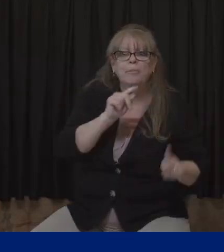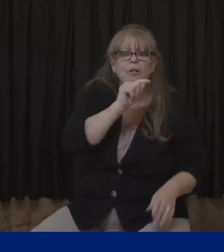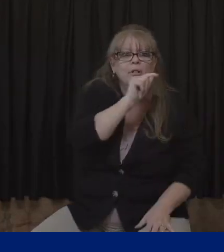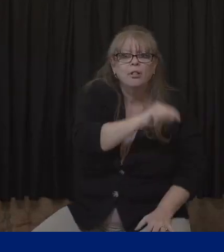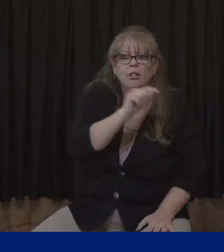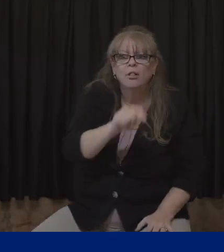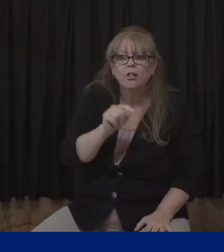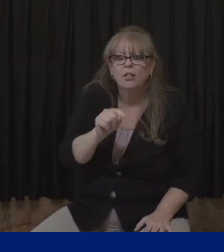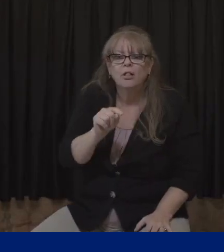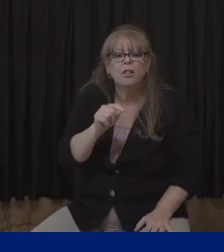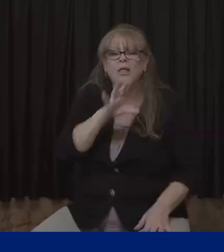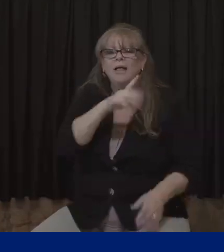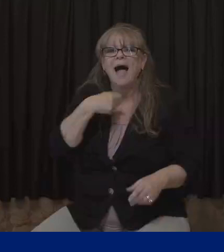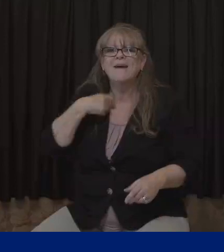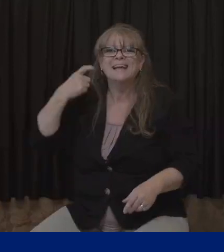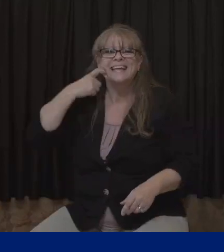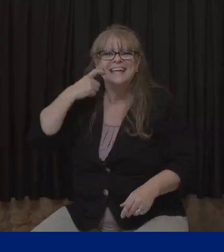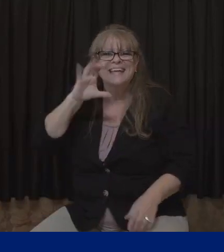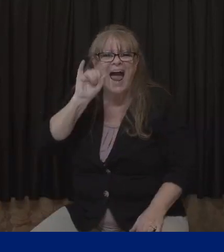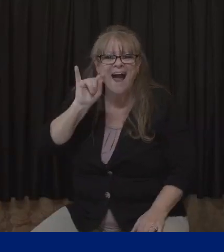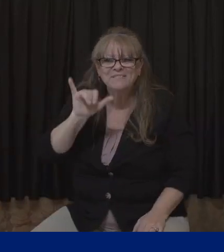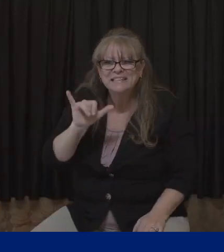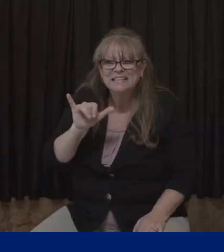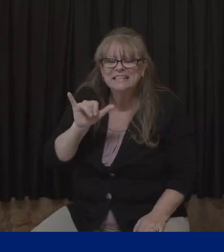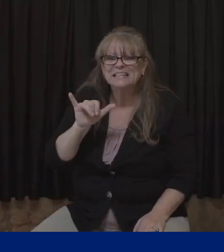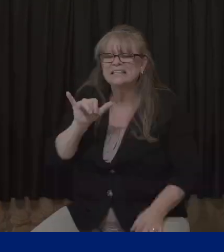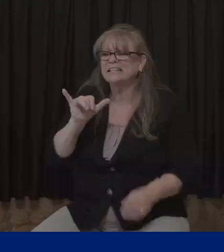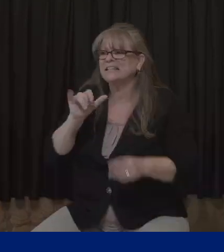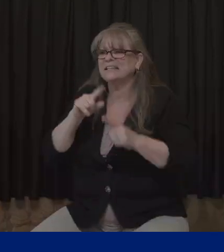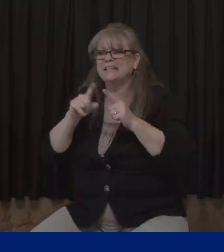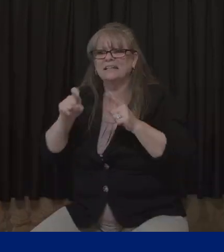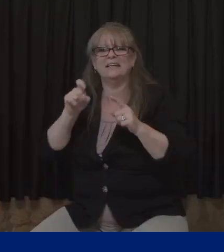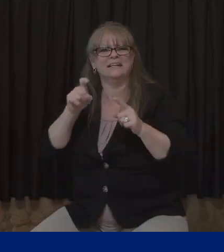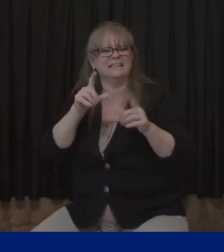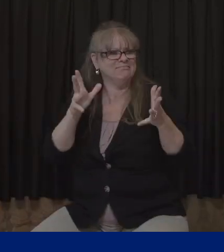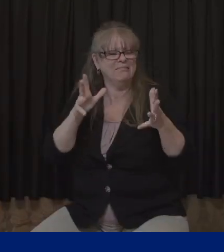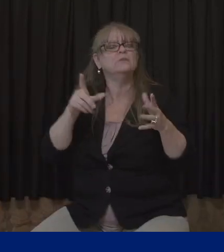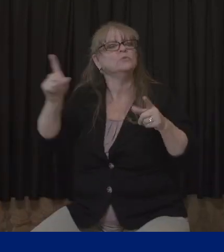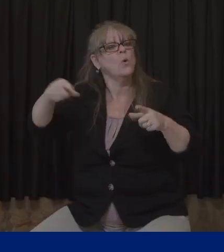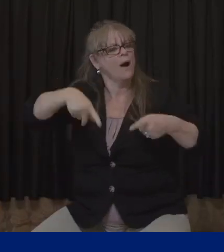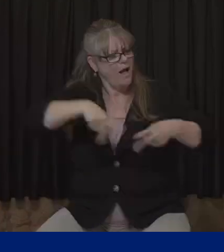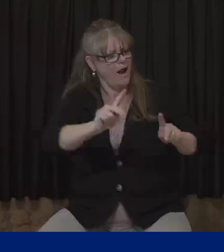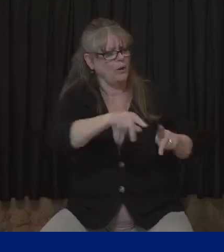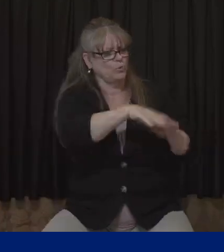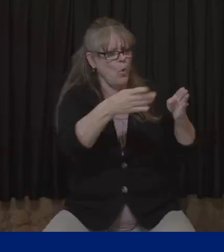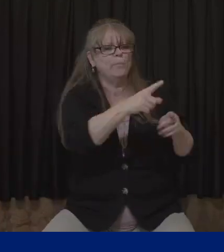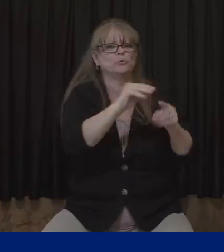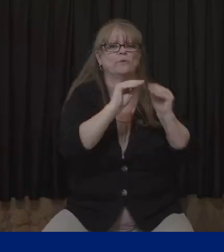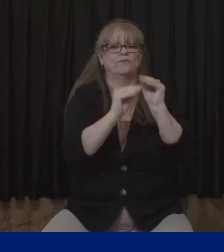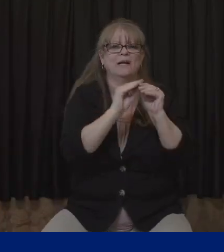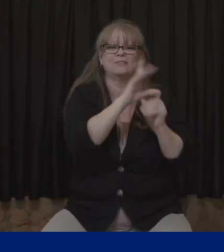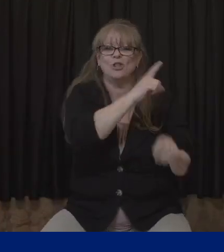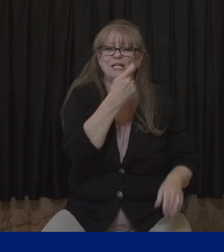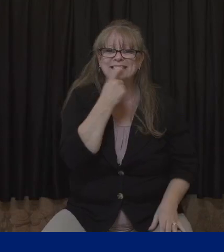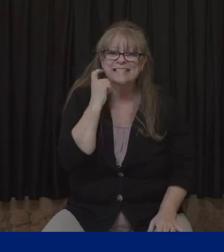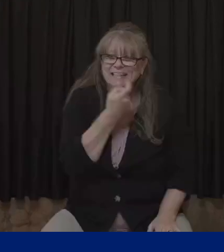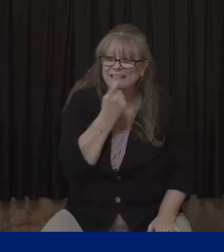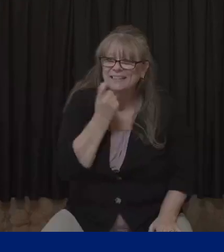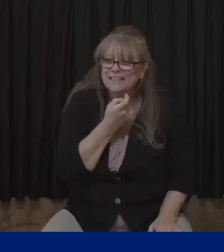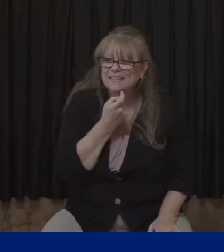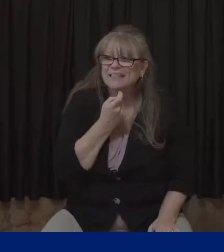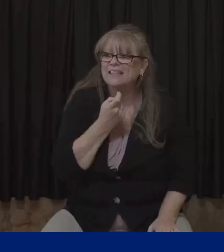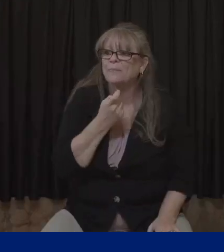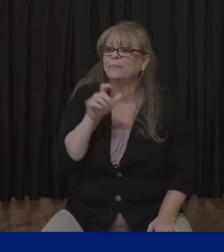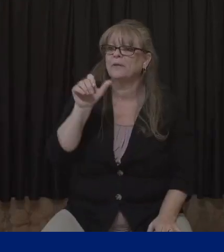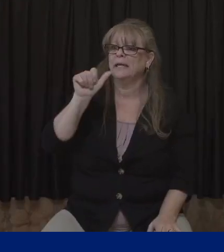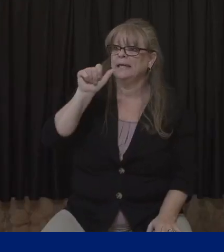have begun again. It's a hospital by hospital basis. Some that have more COVID patients are waiting a little bit longer before they can take them on. Others are scheduling